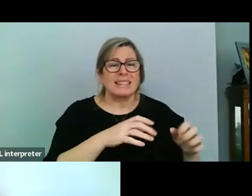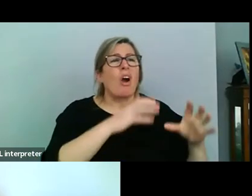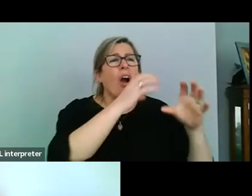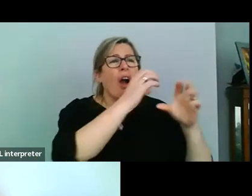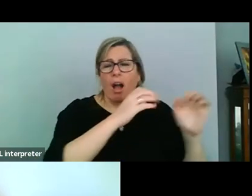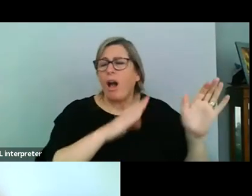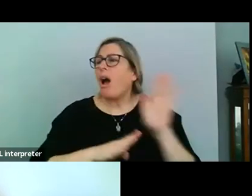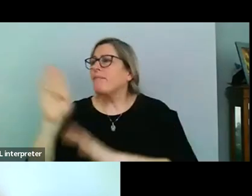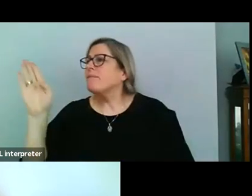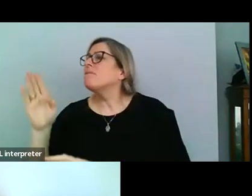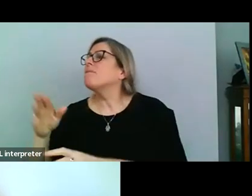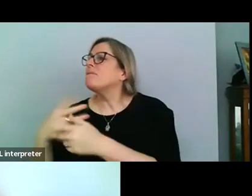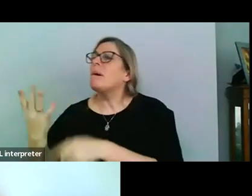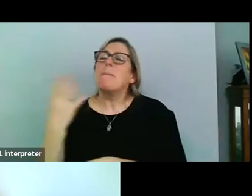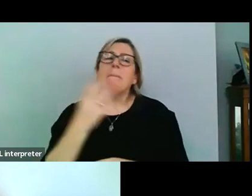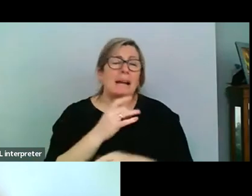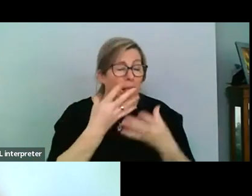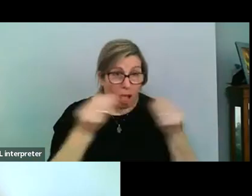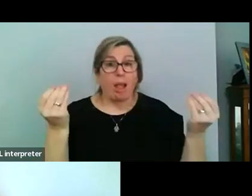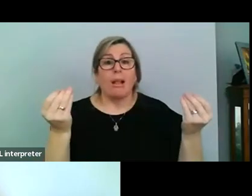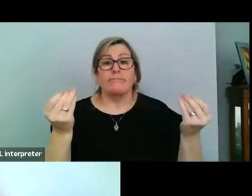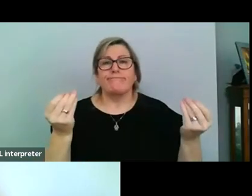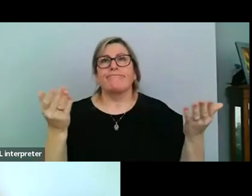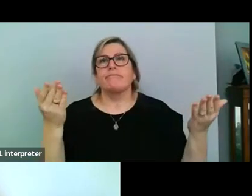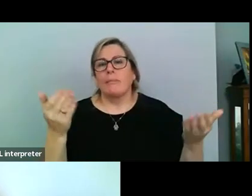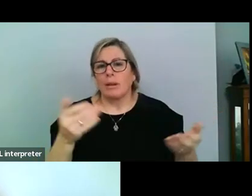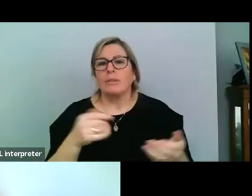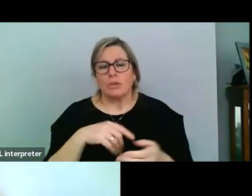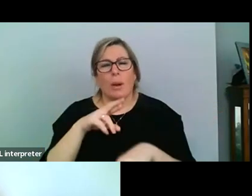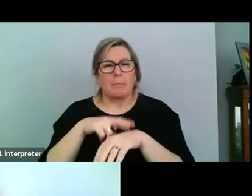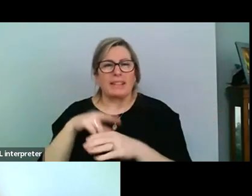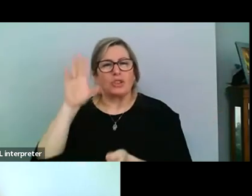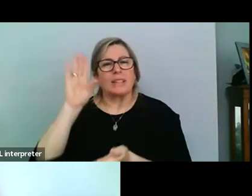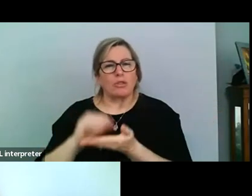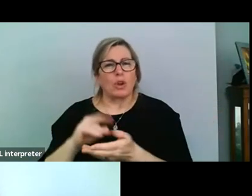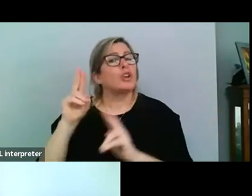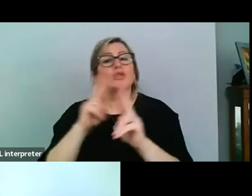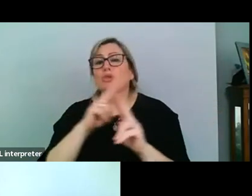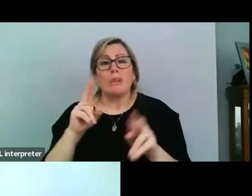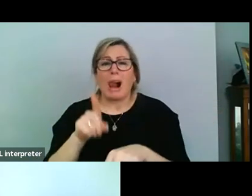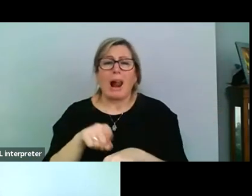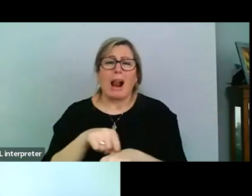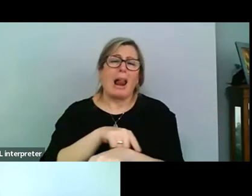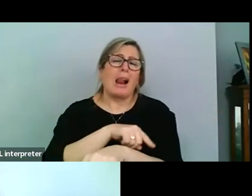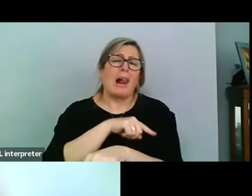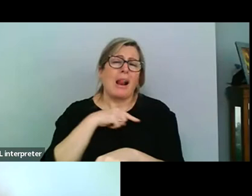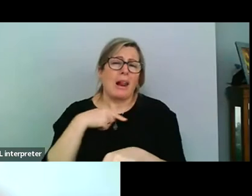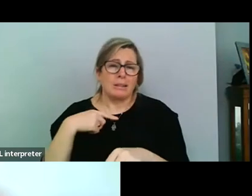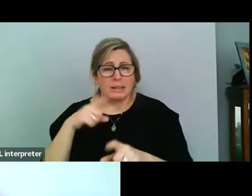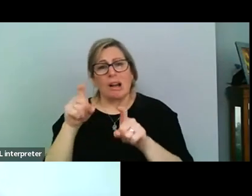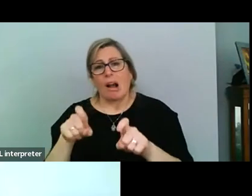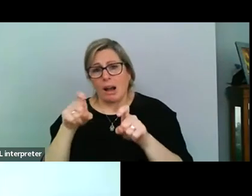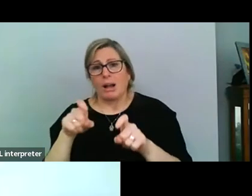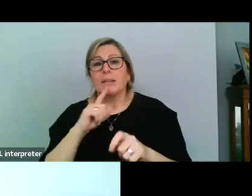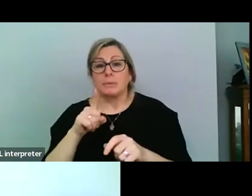over time, I would recommend that you just download the form. It shouldn't take too long, and hopefully that is, you know, that is